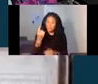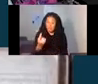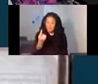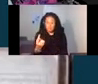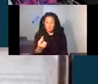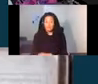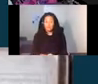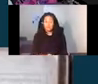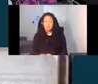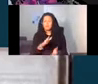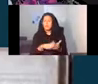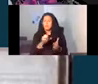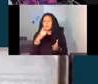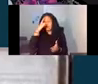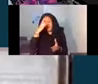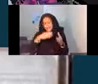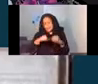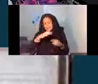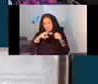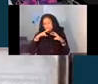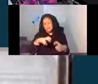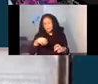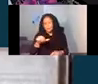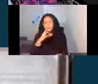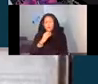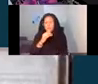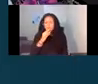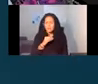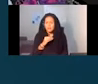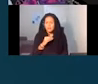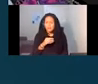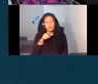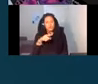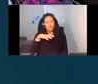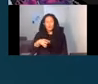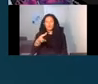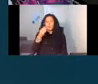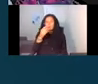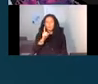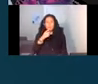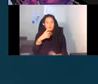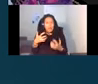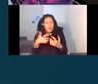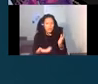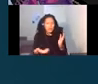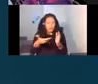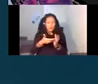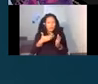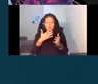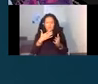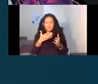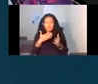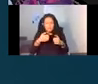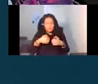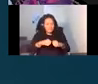thought that scientific research should be useful. She wanted to learn how to increase our breed of animals and